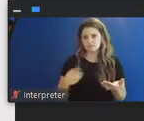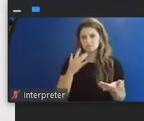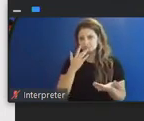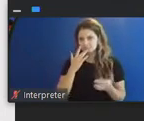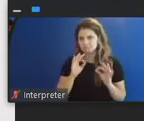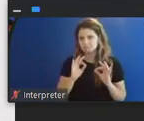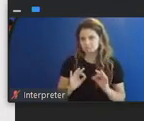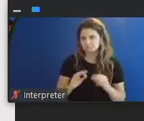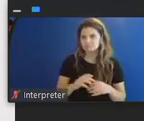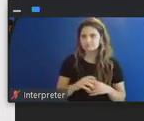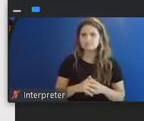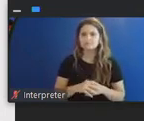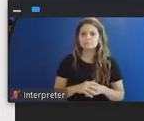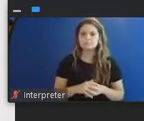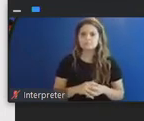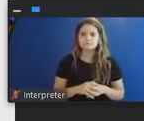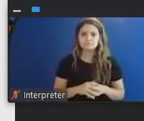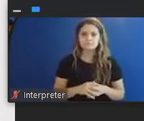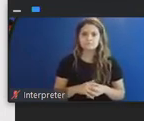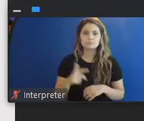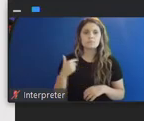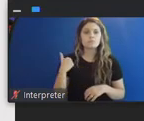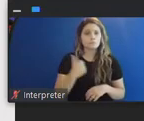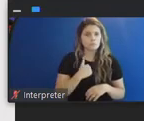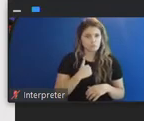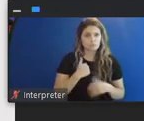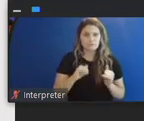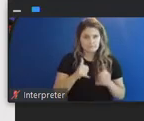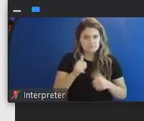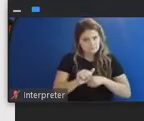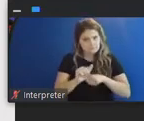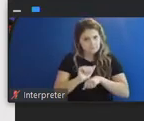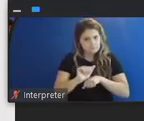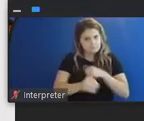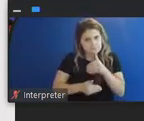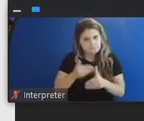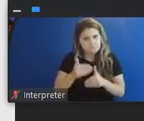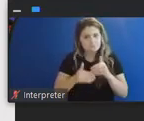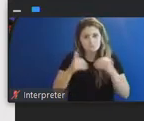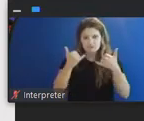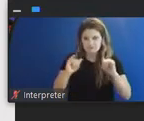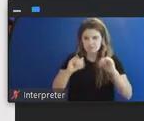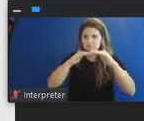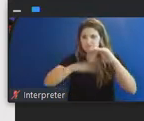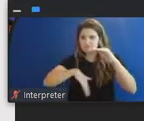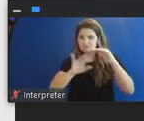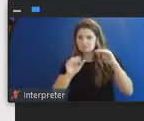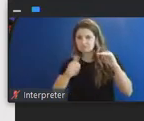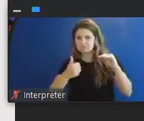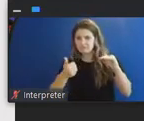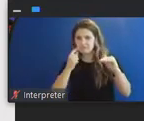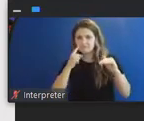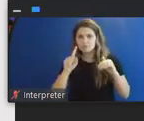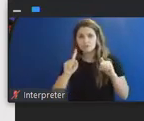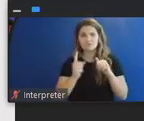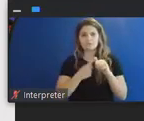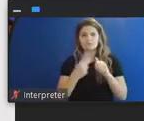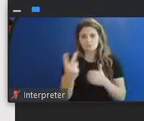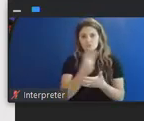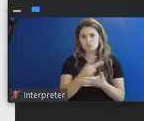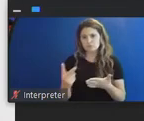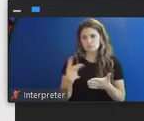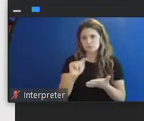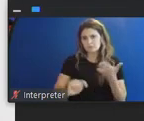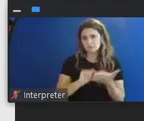where we would like to get. We've got a way to go, but we're about we're under 10 for the first 2 week period, I